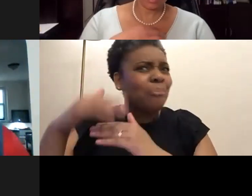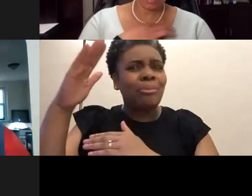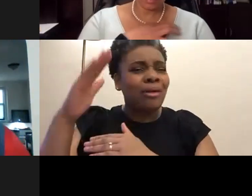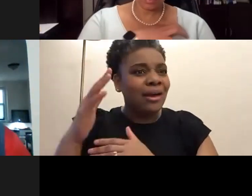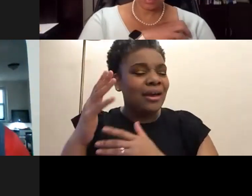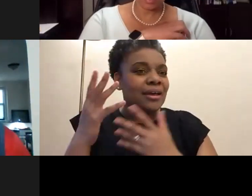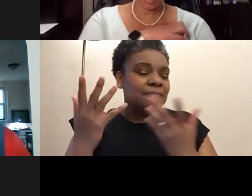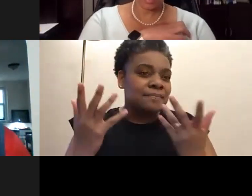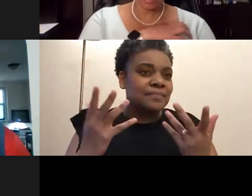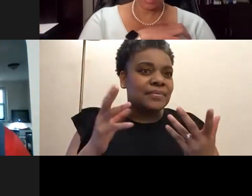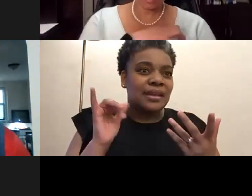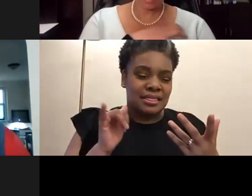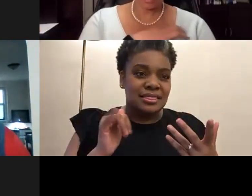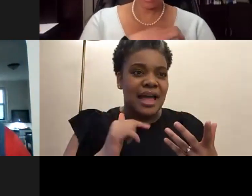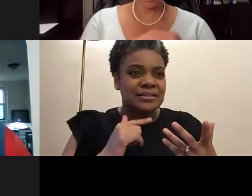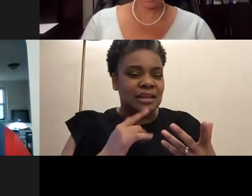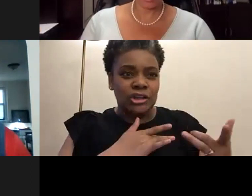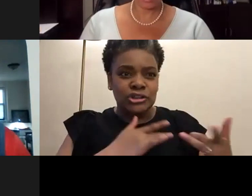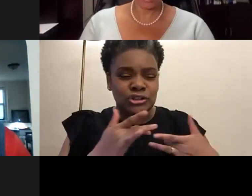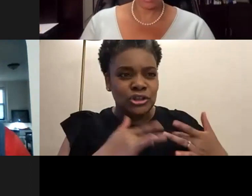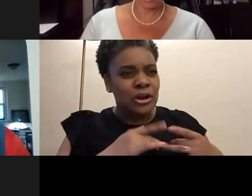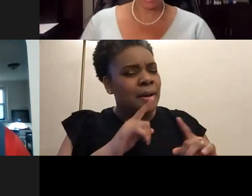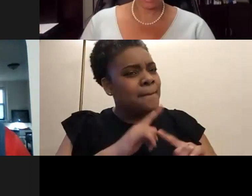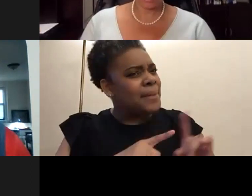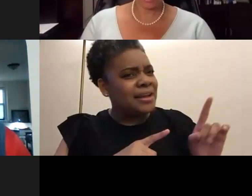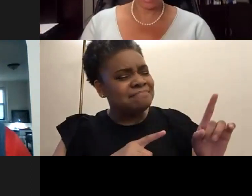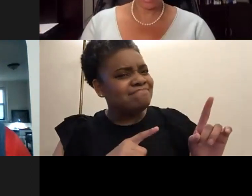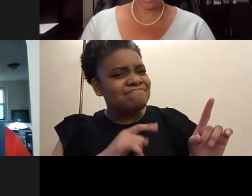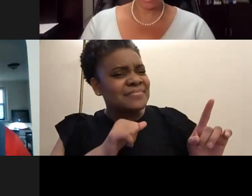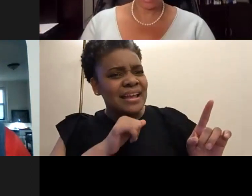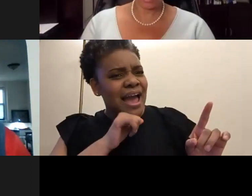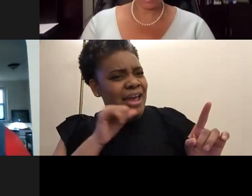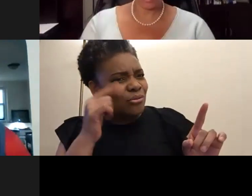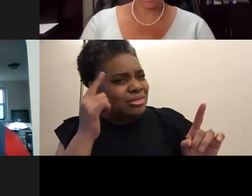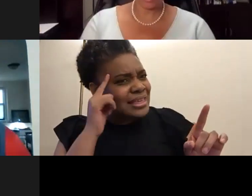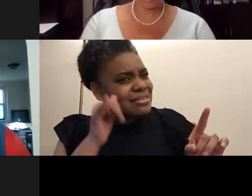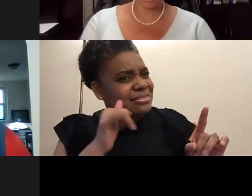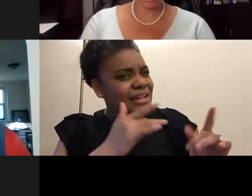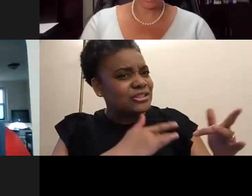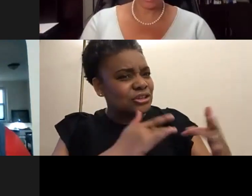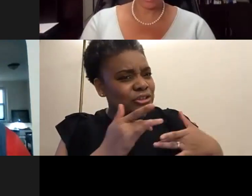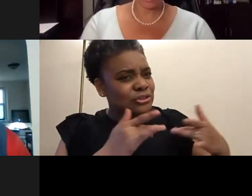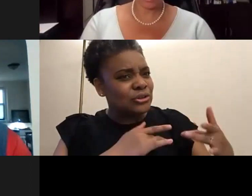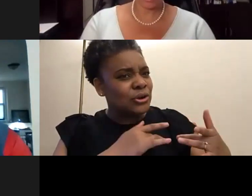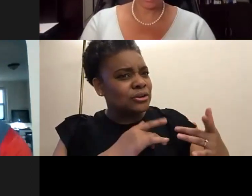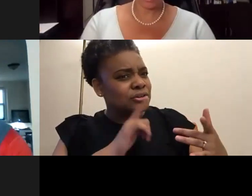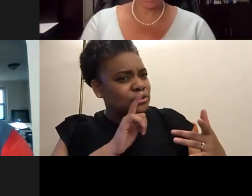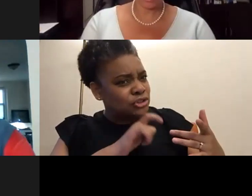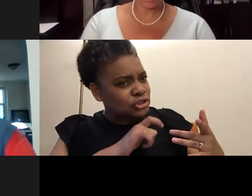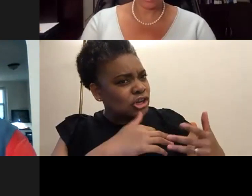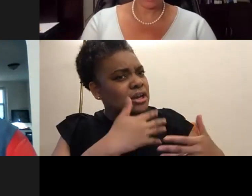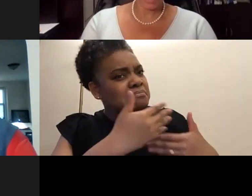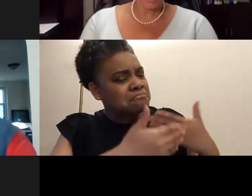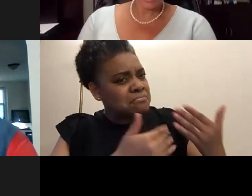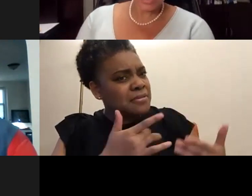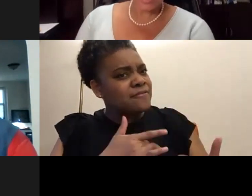going on, and of course that's a concern. Other than that, I don't think that's a concern at all. I think you should be okay. Dr.